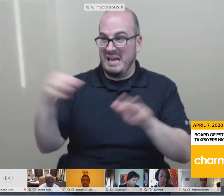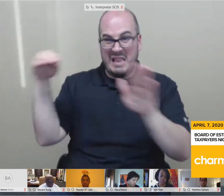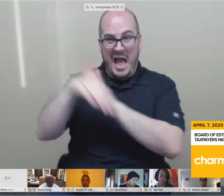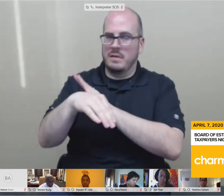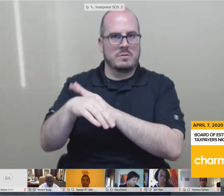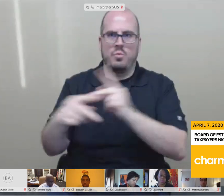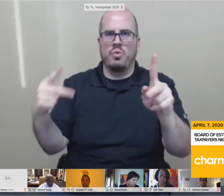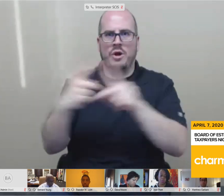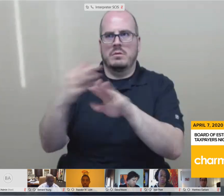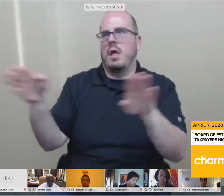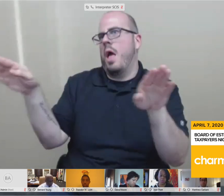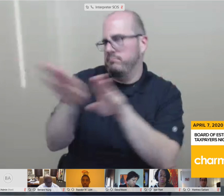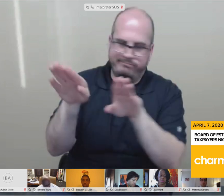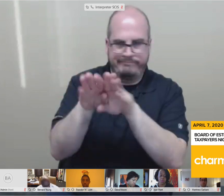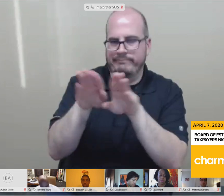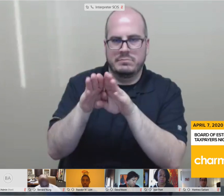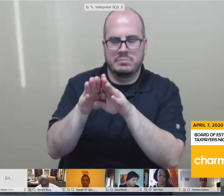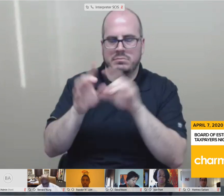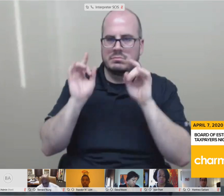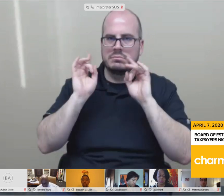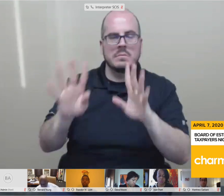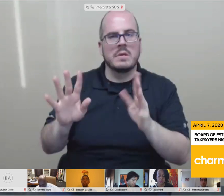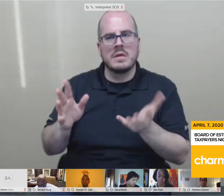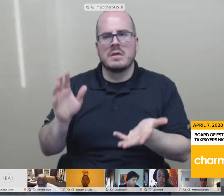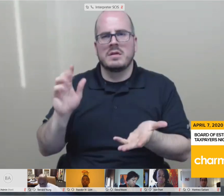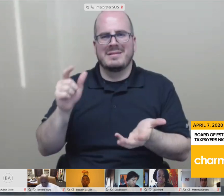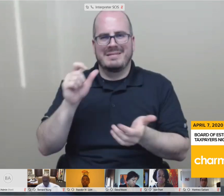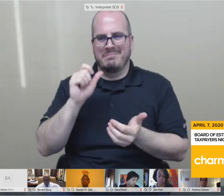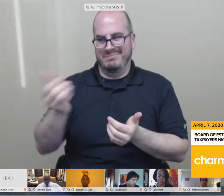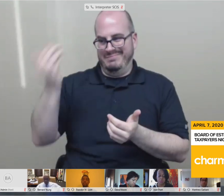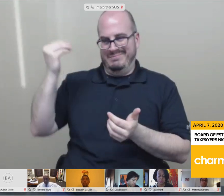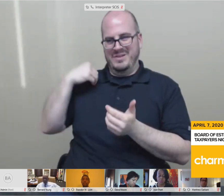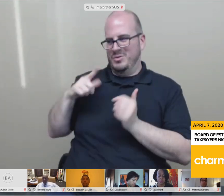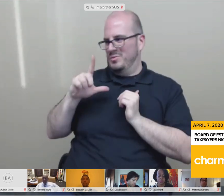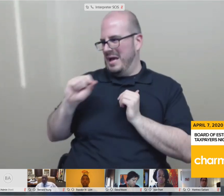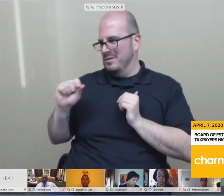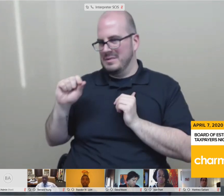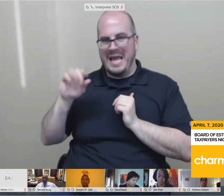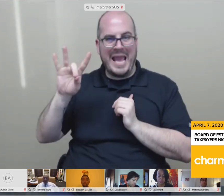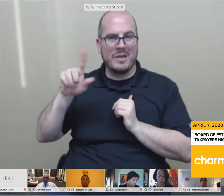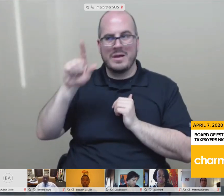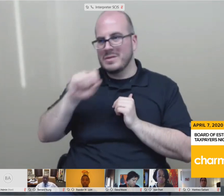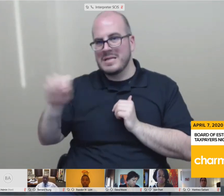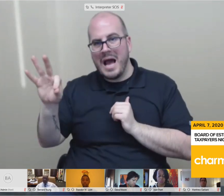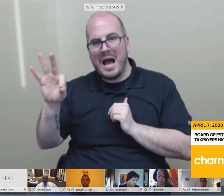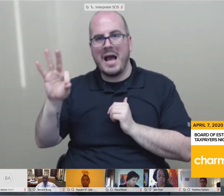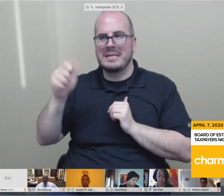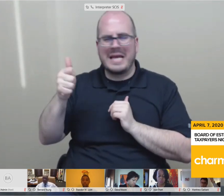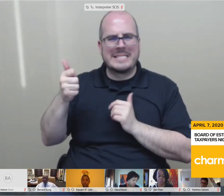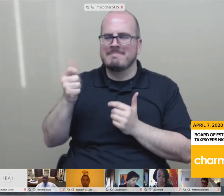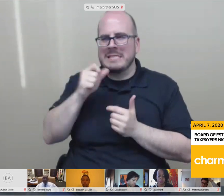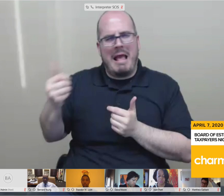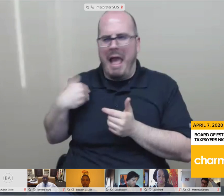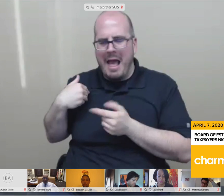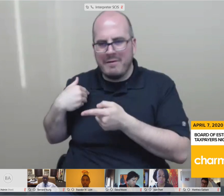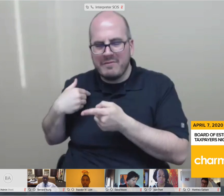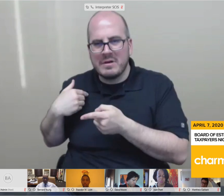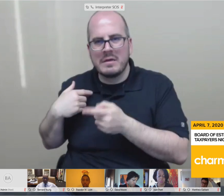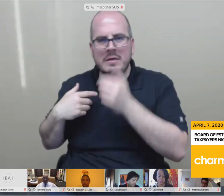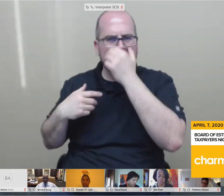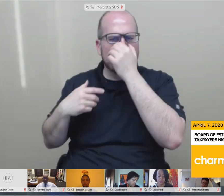those sources completely. So I think the difference so far, at least, is that we've had like a very abrupt stop to a certain segment of the